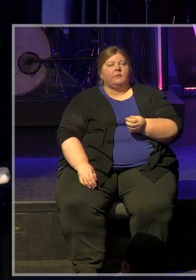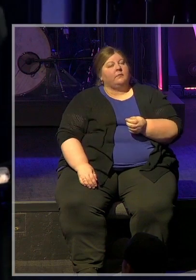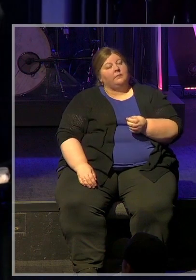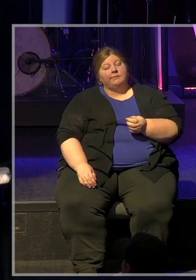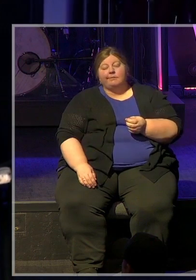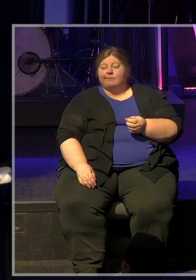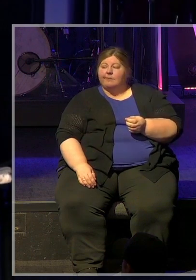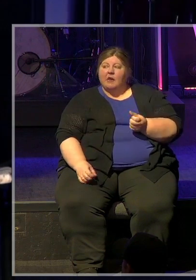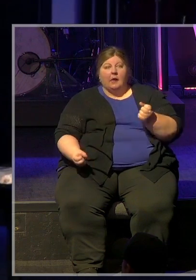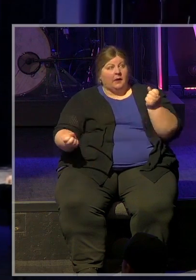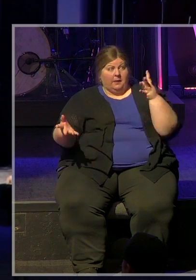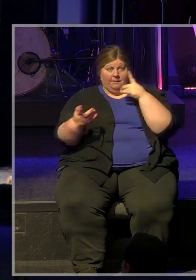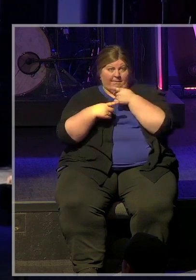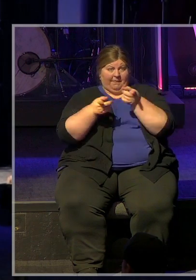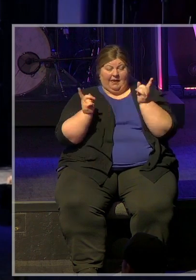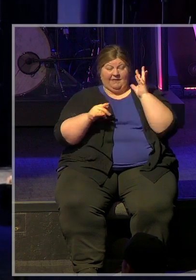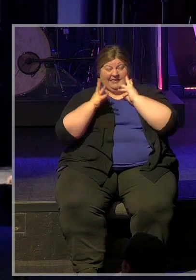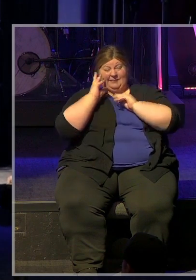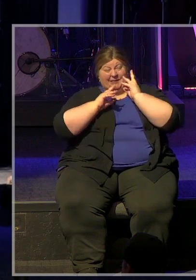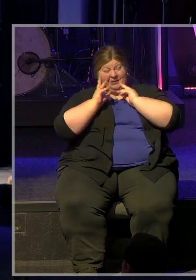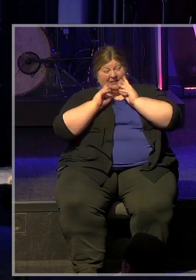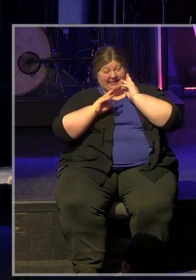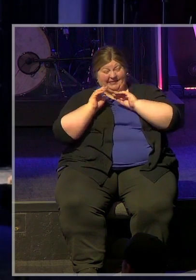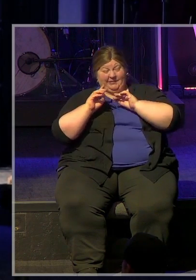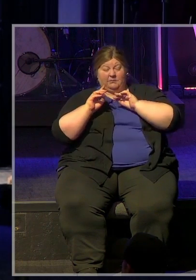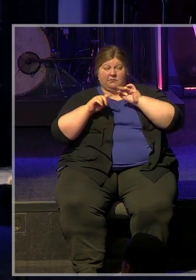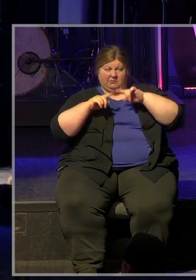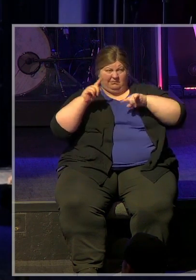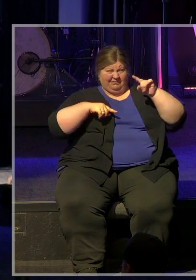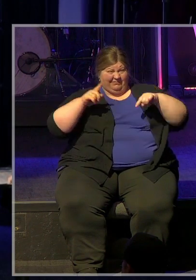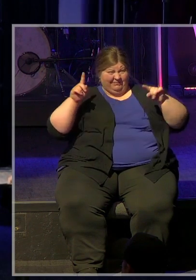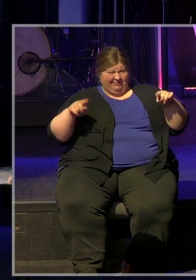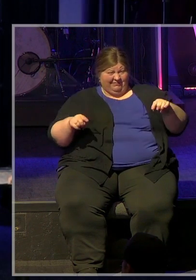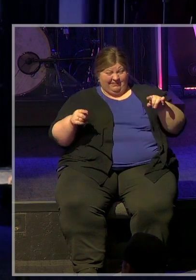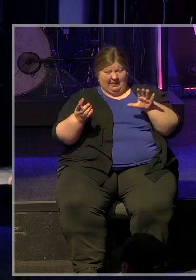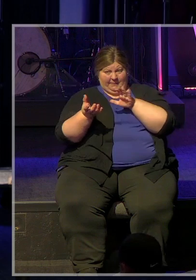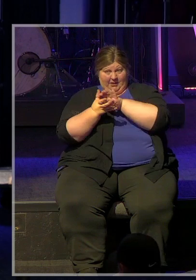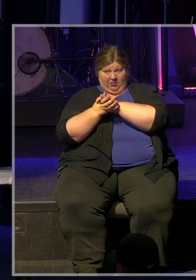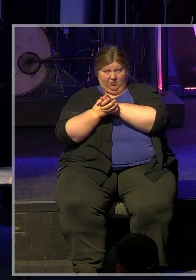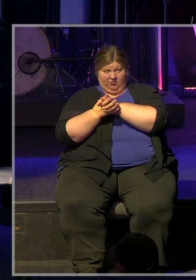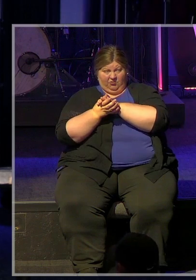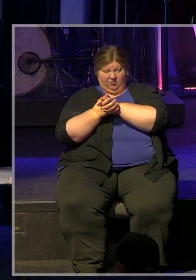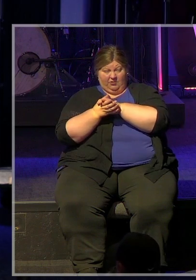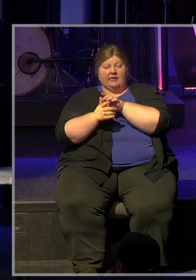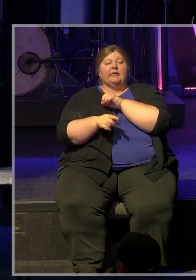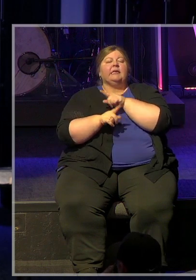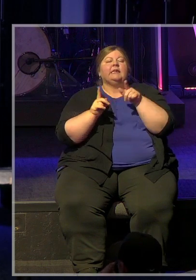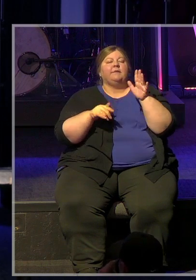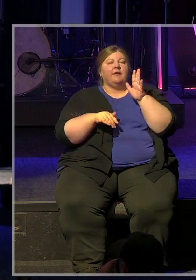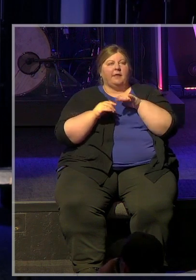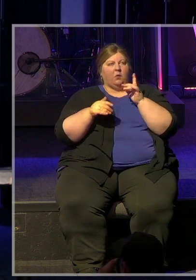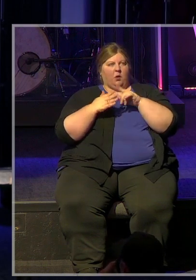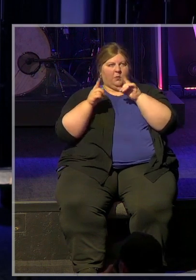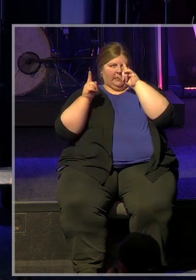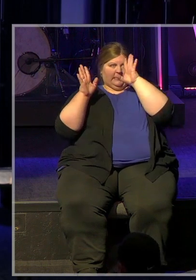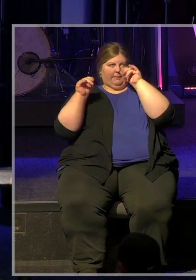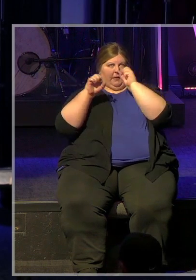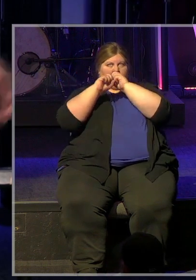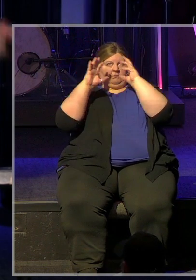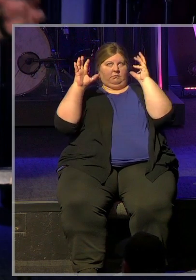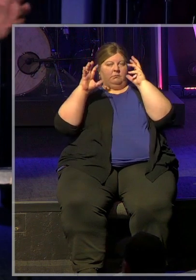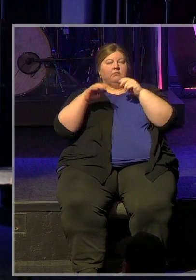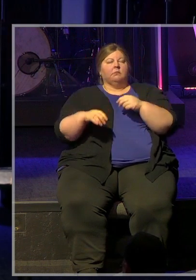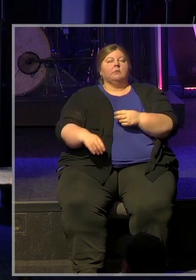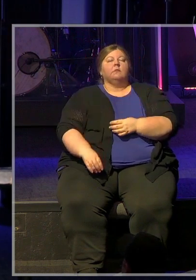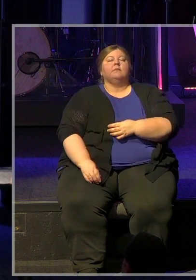many of us, our experience of marriage is different than what we perceived it to be. And